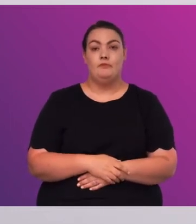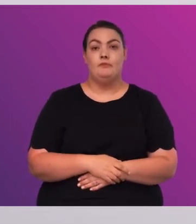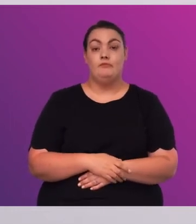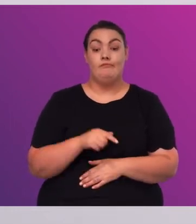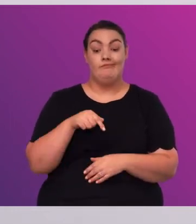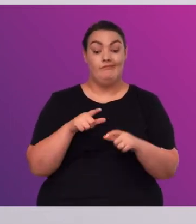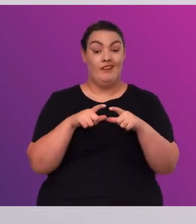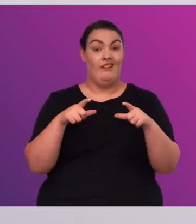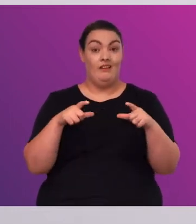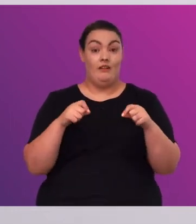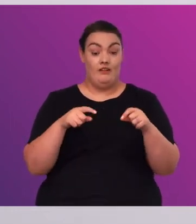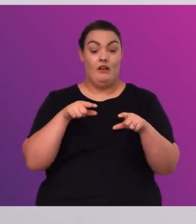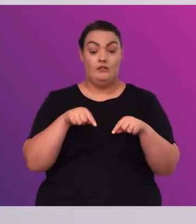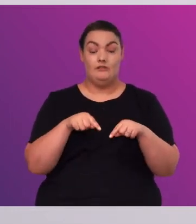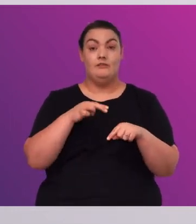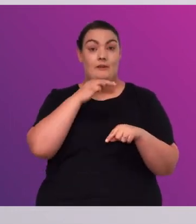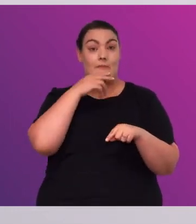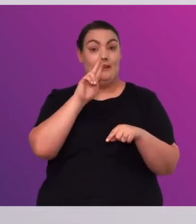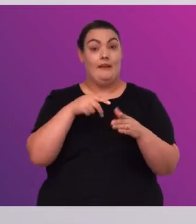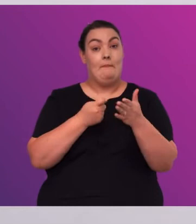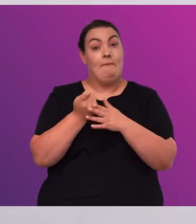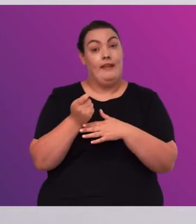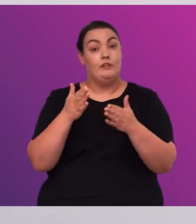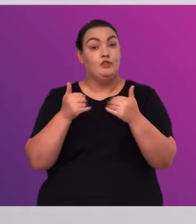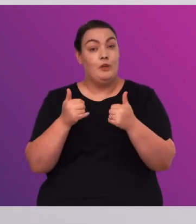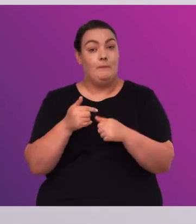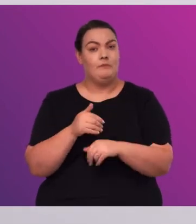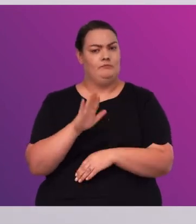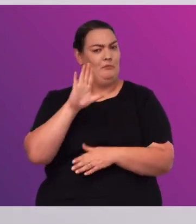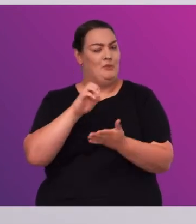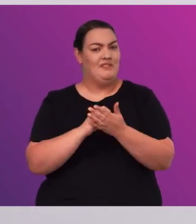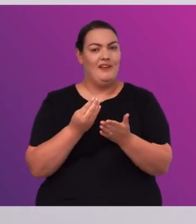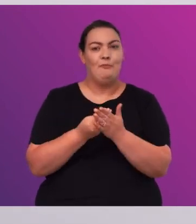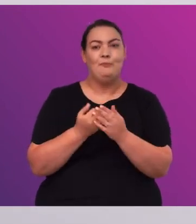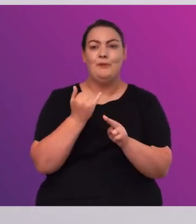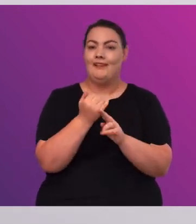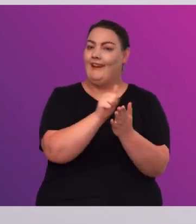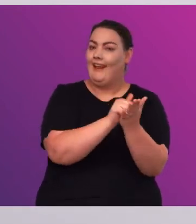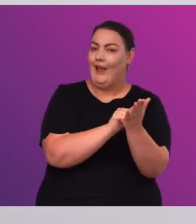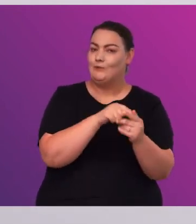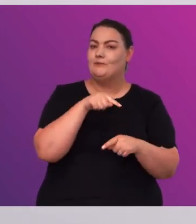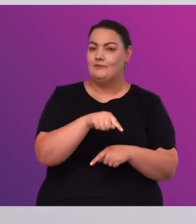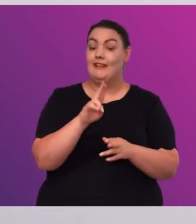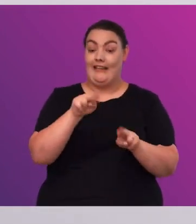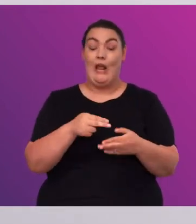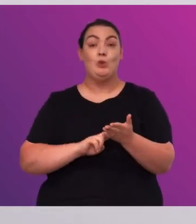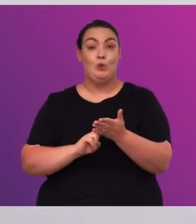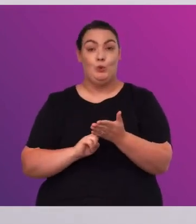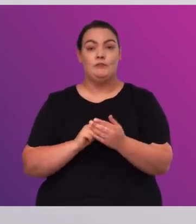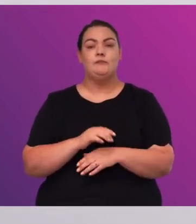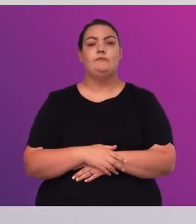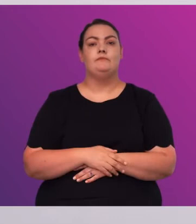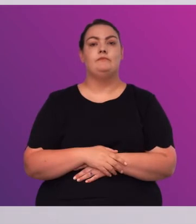card also lets you pay for things in shops once there is money in your account. The shop